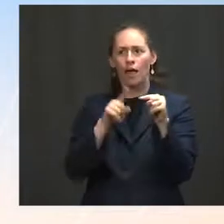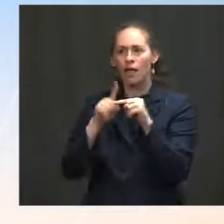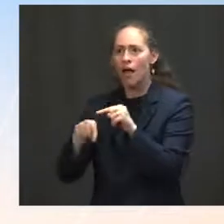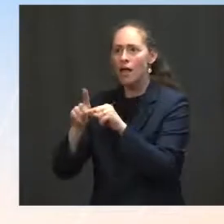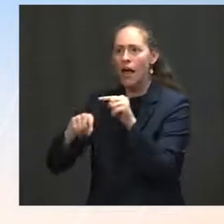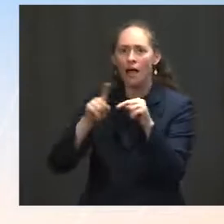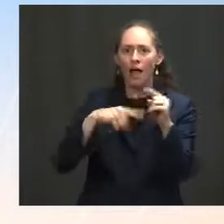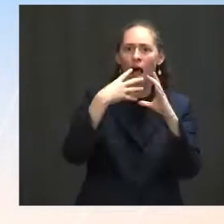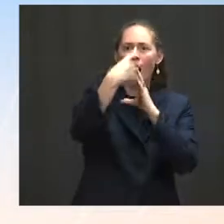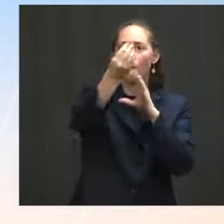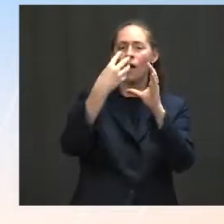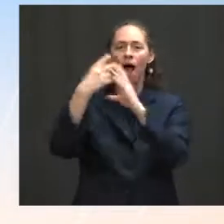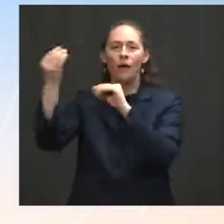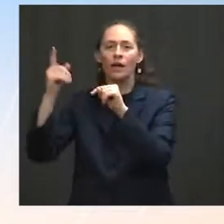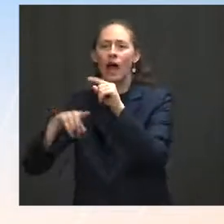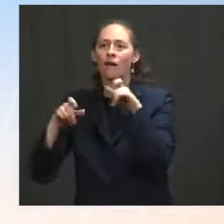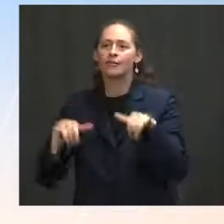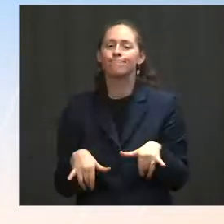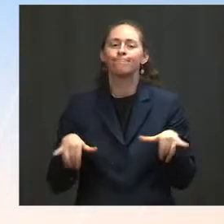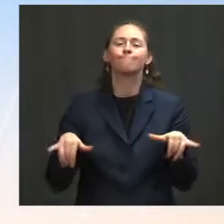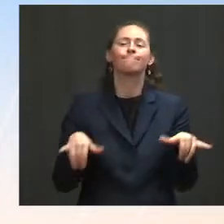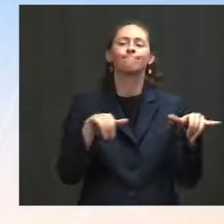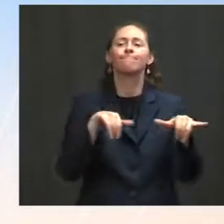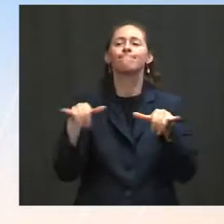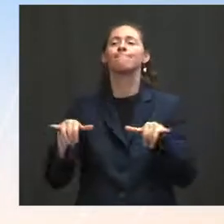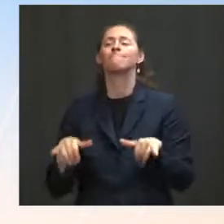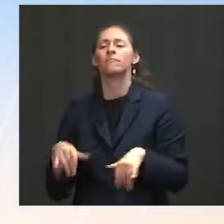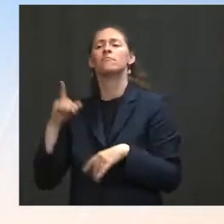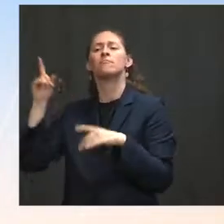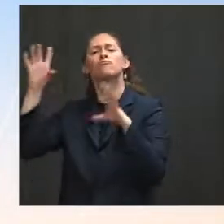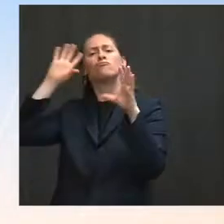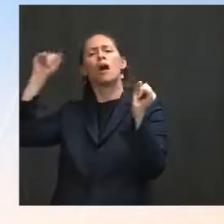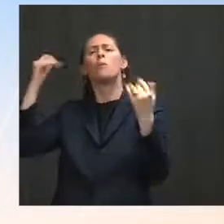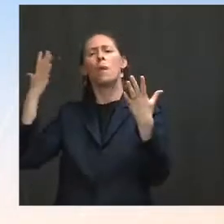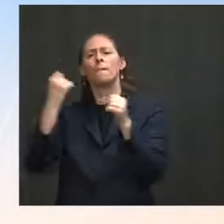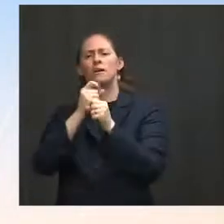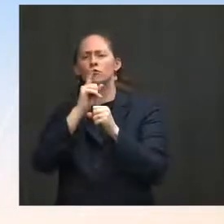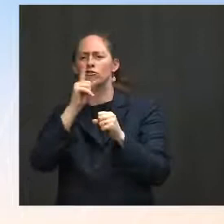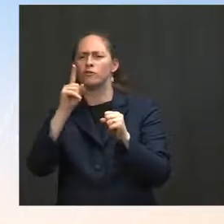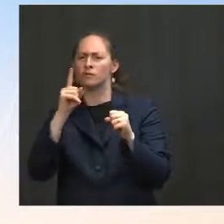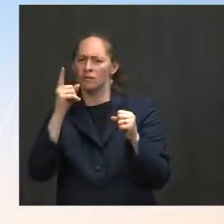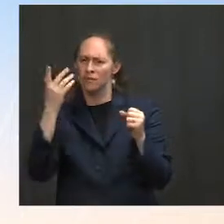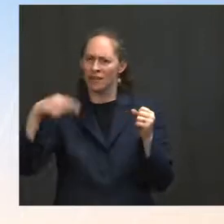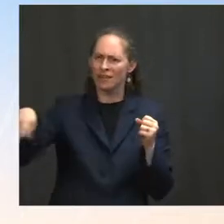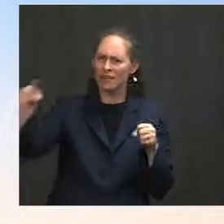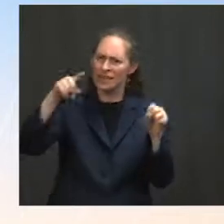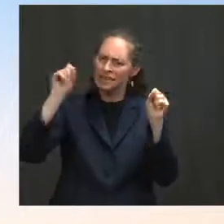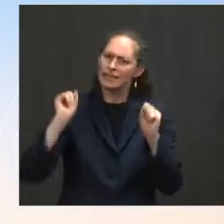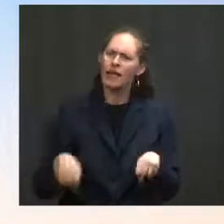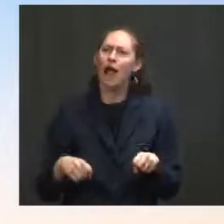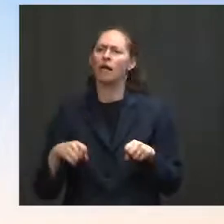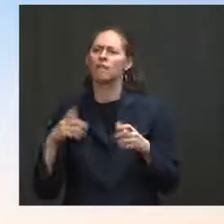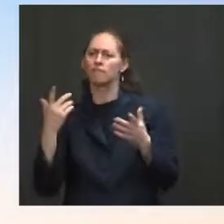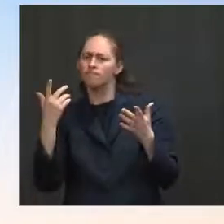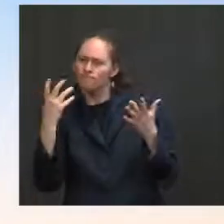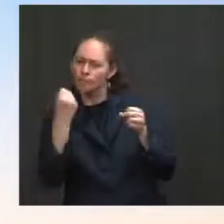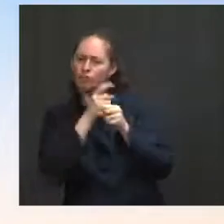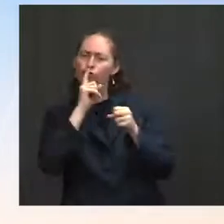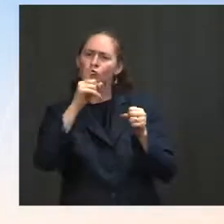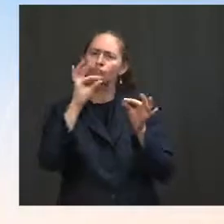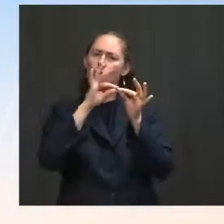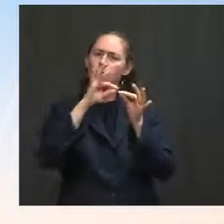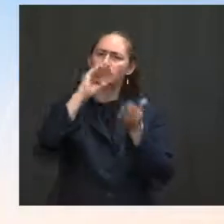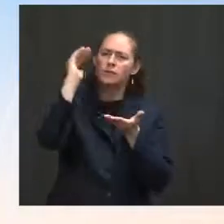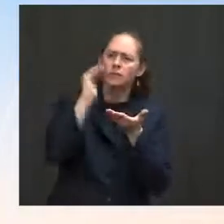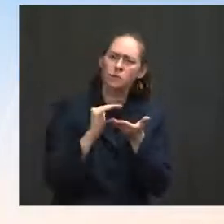quite focused on ensuring that we are doing everything we can to keep prices low or to keep the cost of living